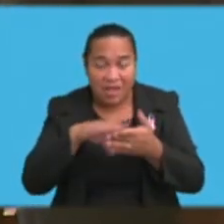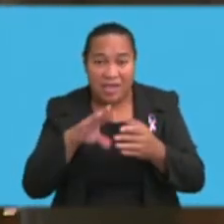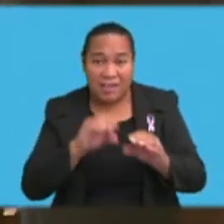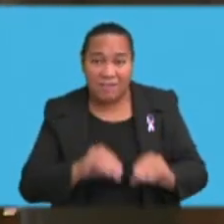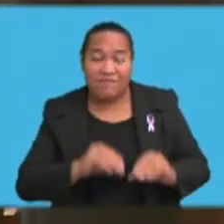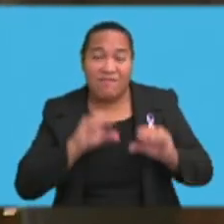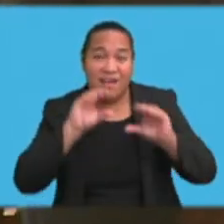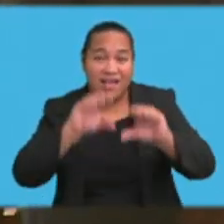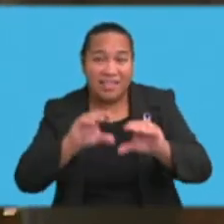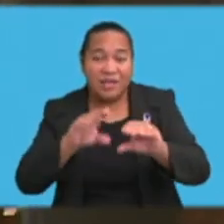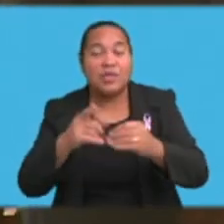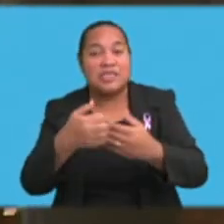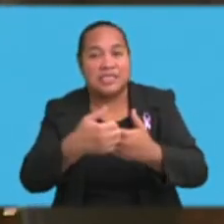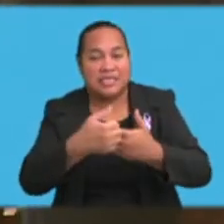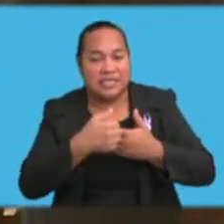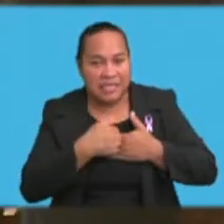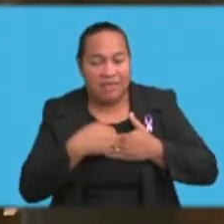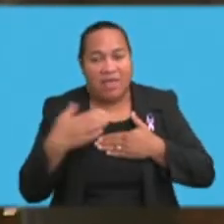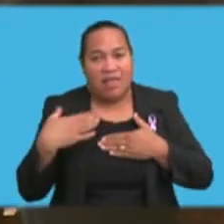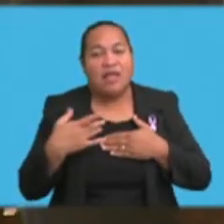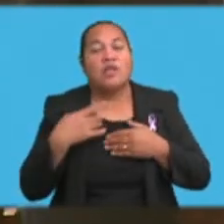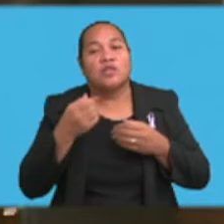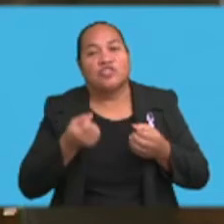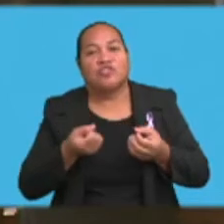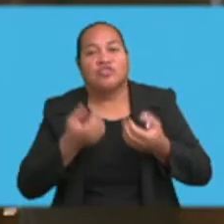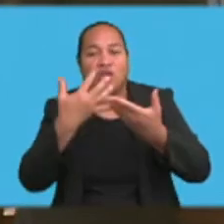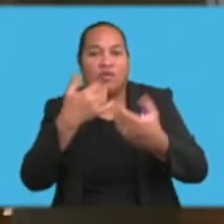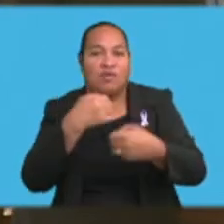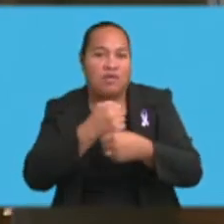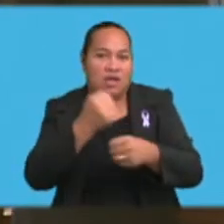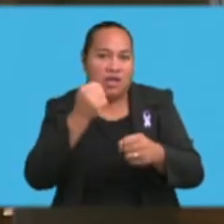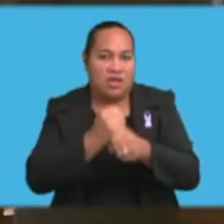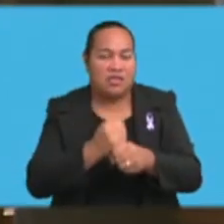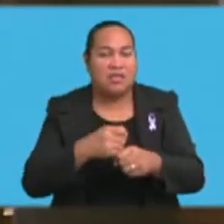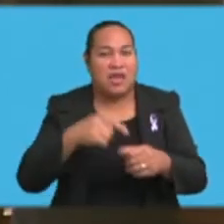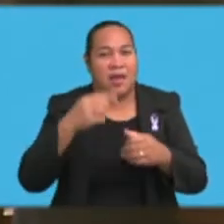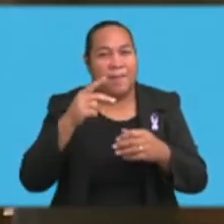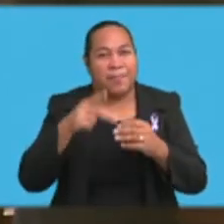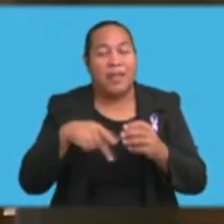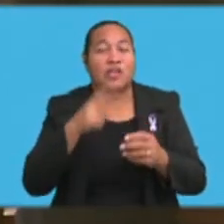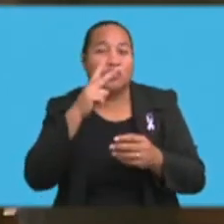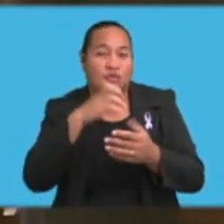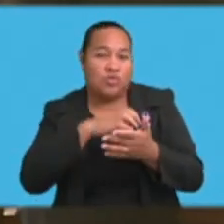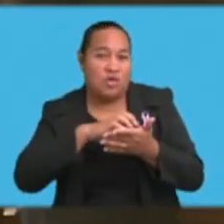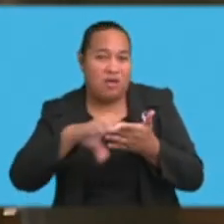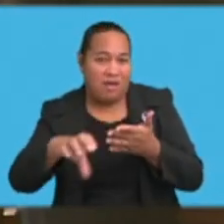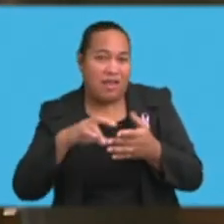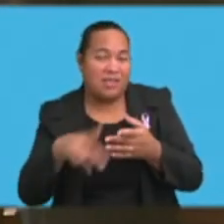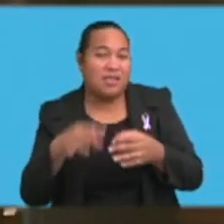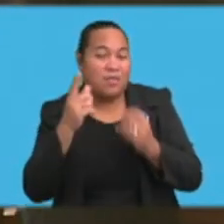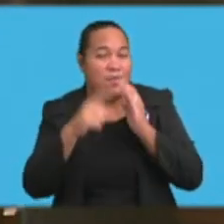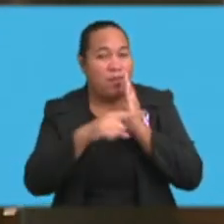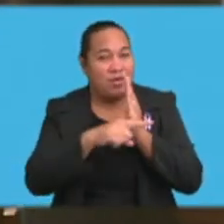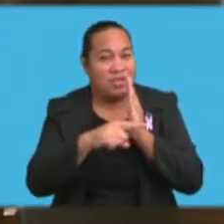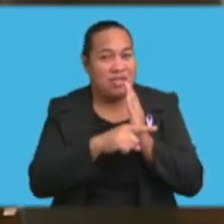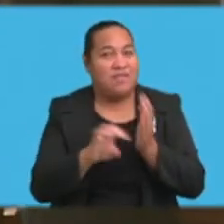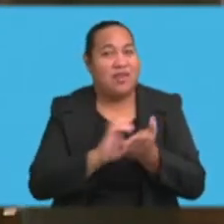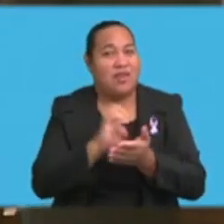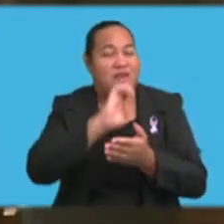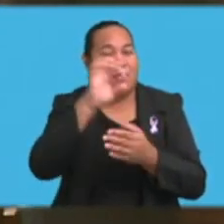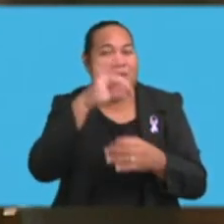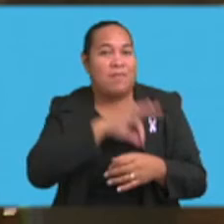safety and health generates a potential benefit of more than $2 in positive economic benefits.